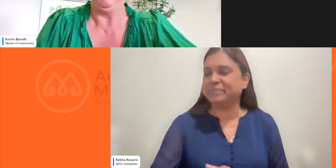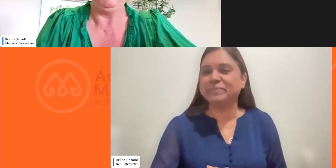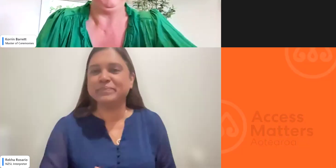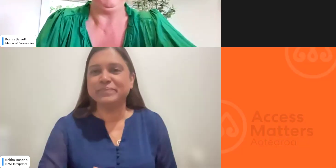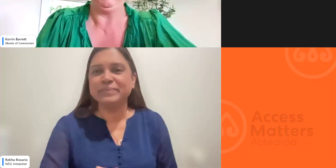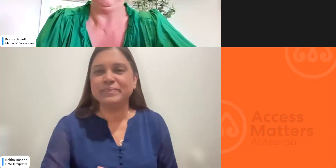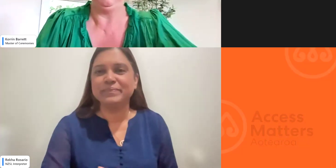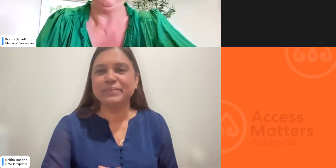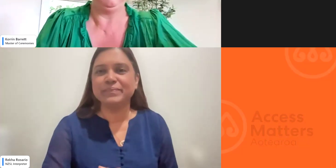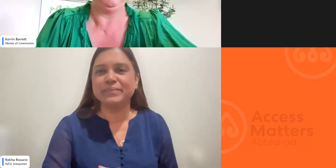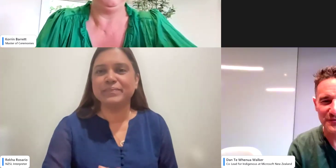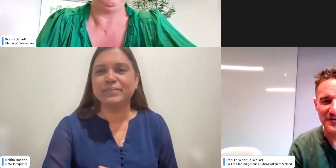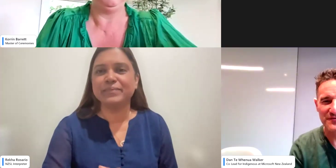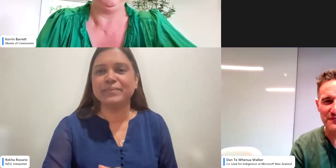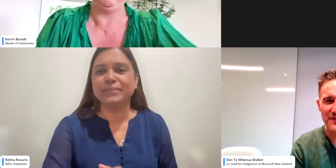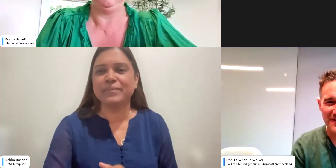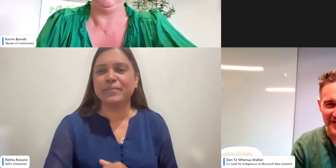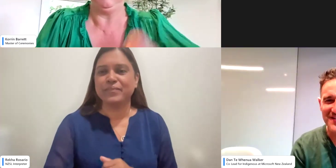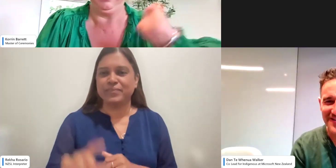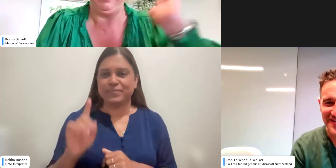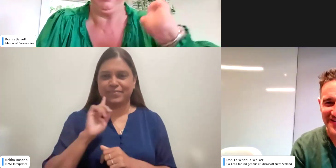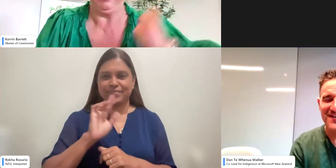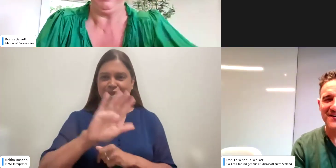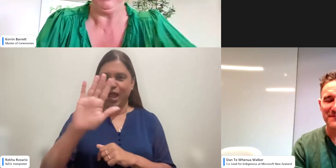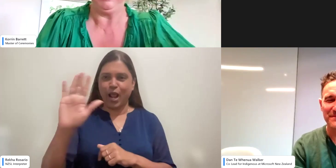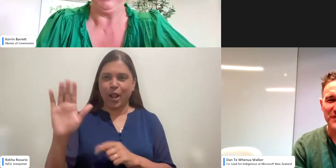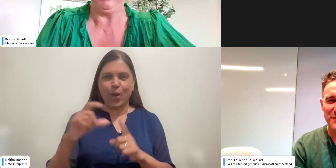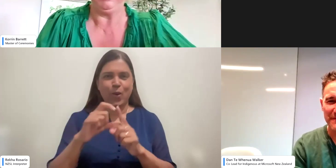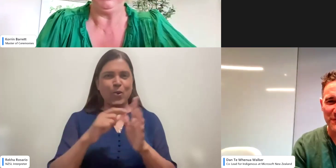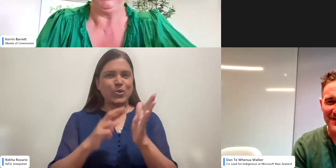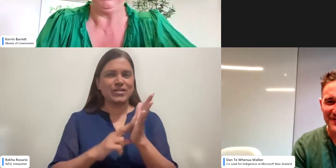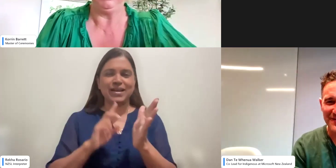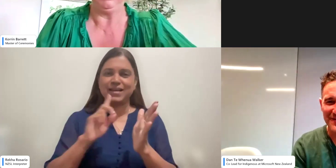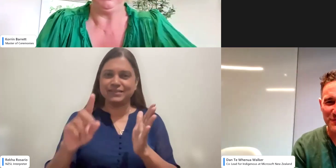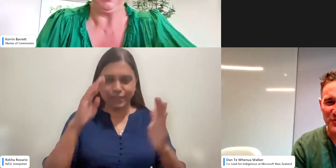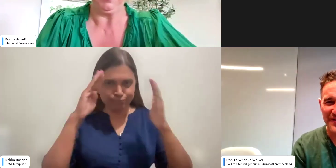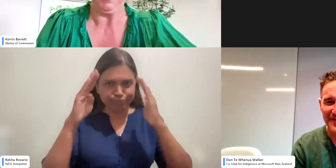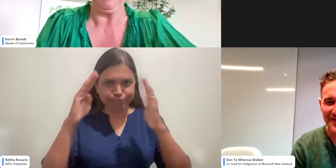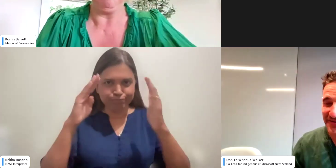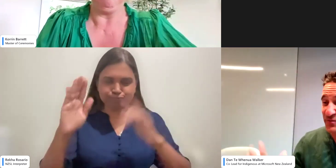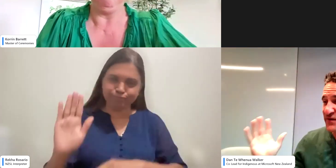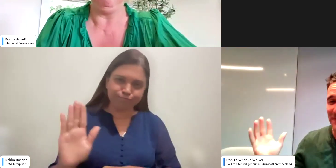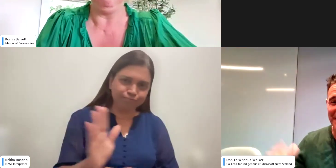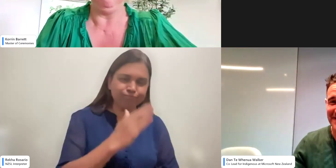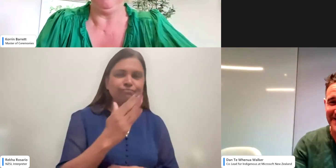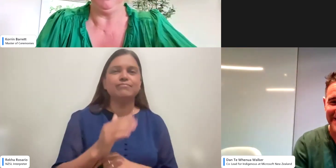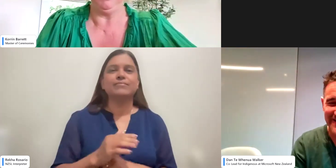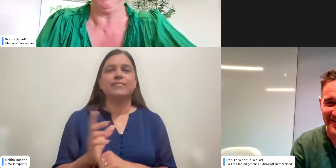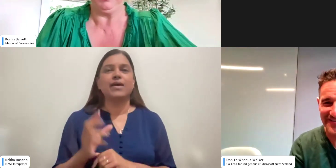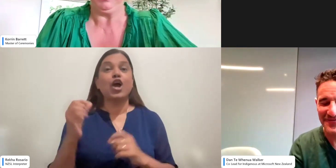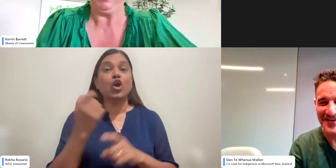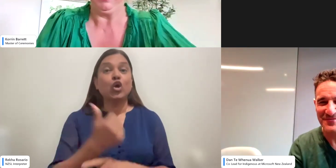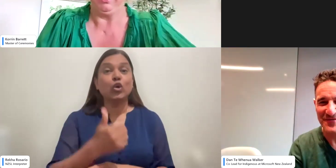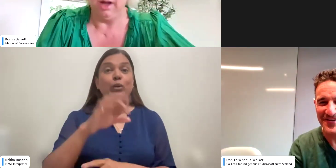ora, Corinne. Tēnā koutou katoa e aku rangatira. Kia ora, everyone. Good morning. Good morning from Sydney.